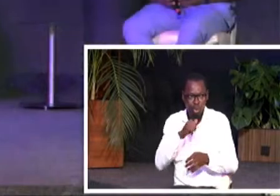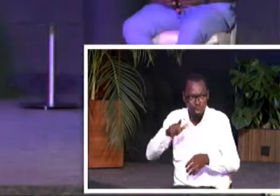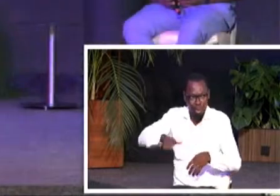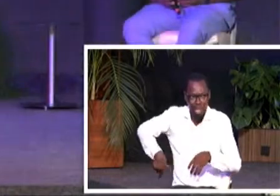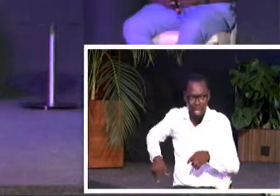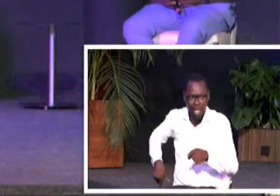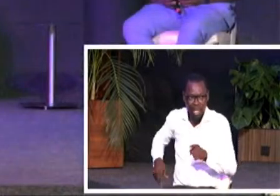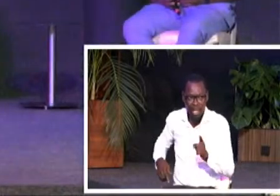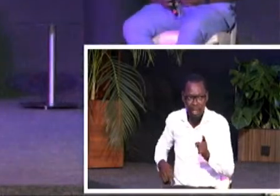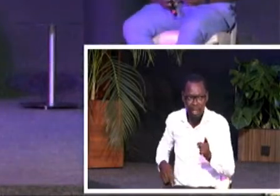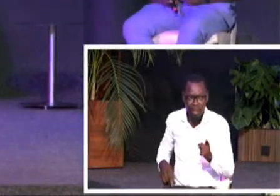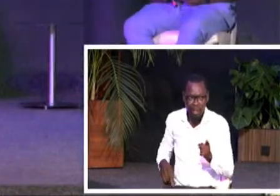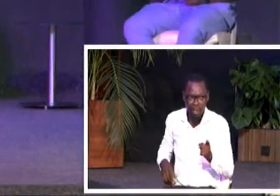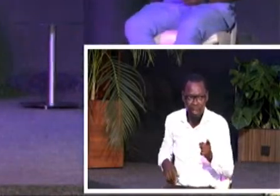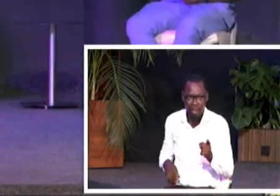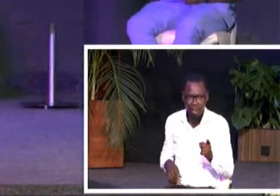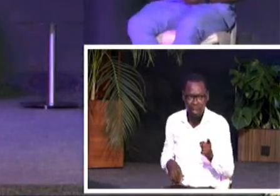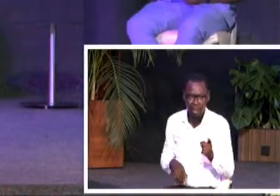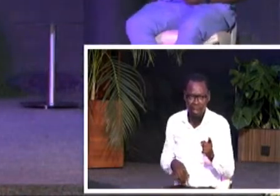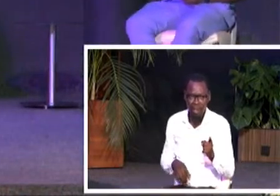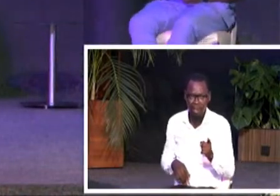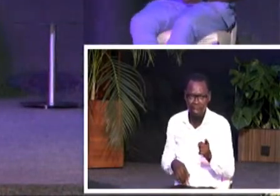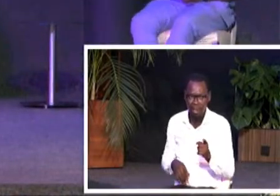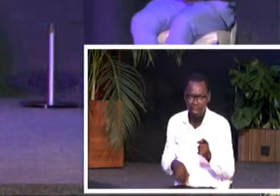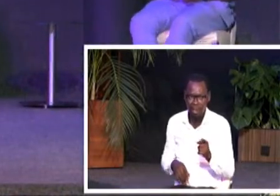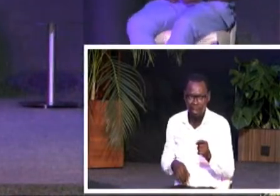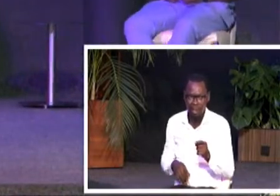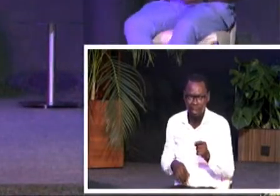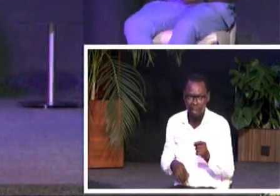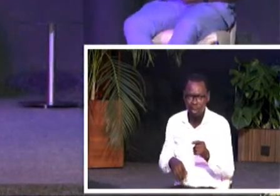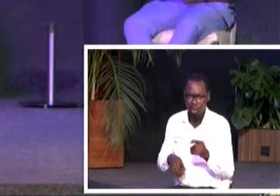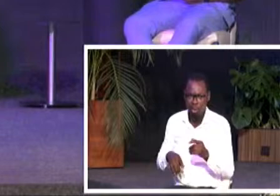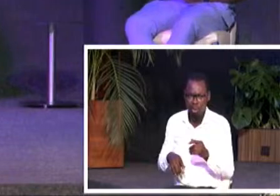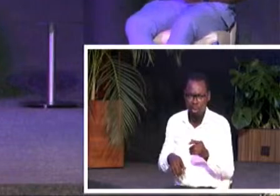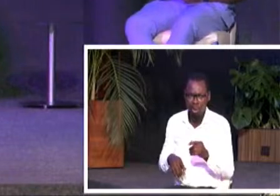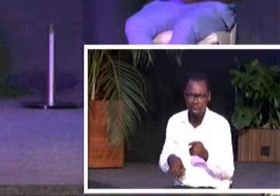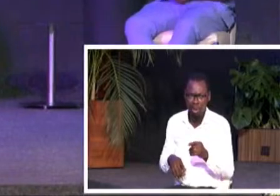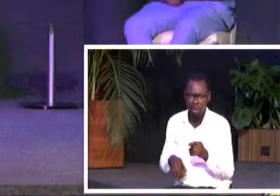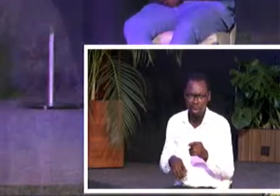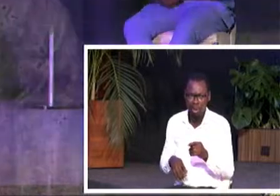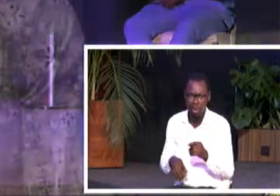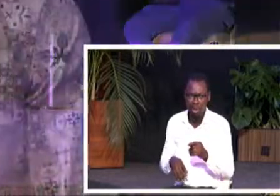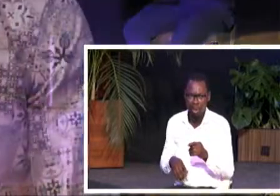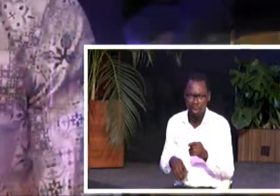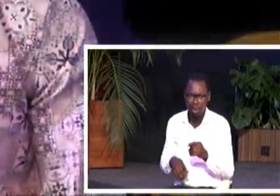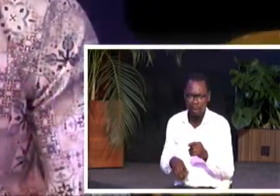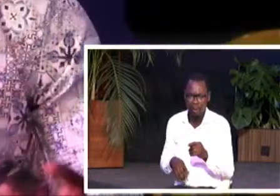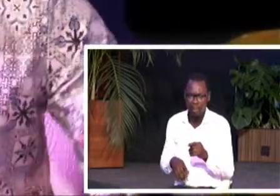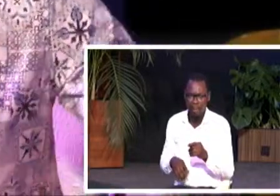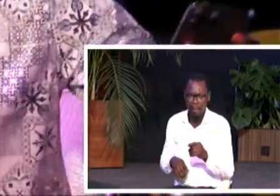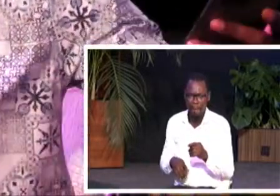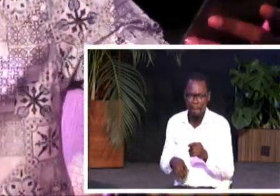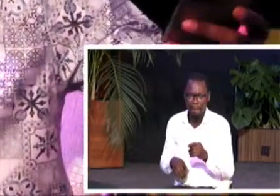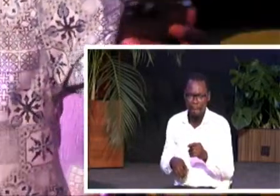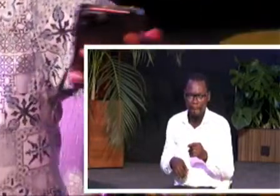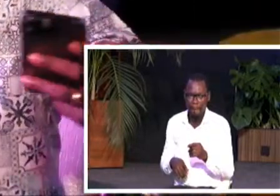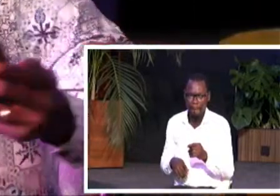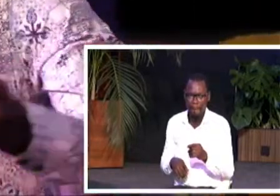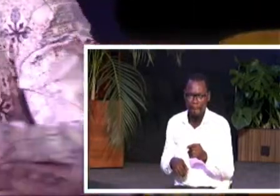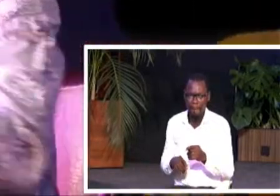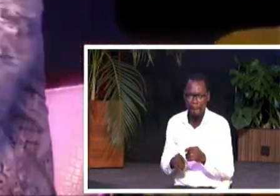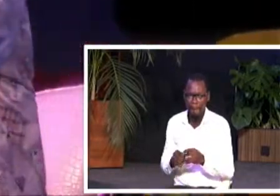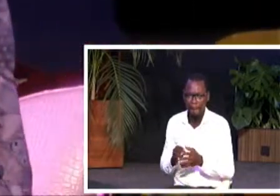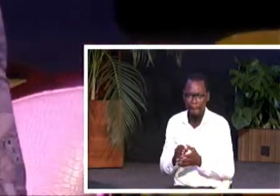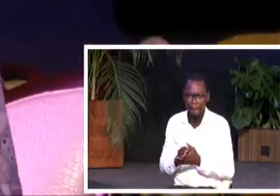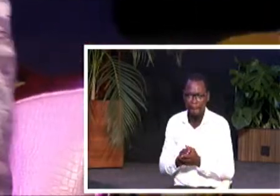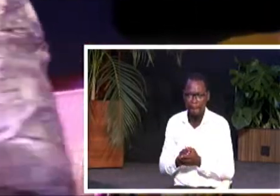Actually, this question, Maximus, the same question was on my mind. What kind of learning, what kind of operation must we do to operate in the space you are talking